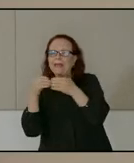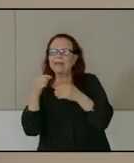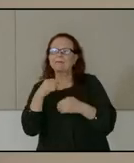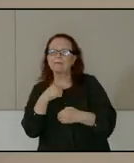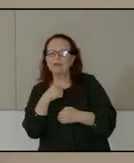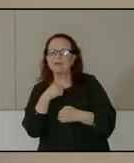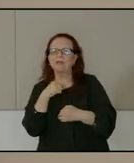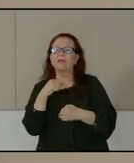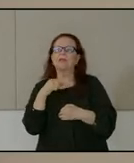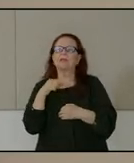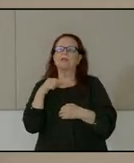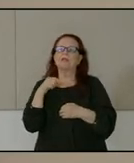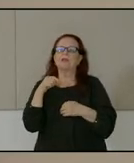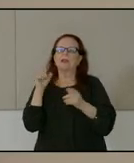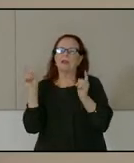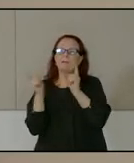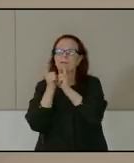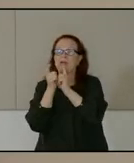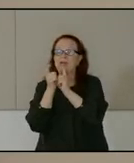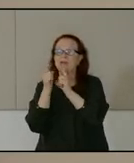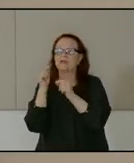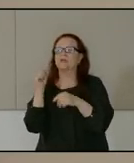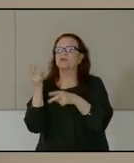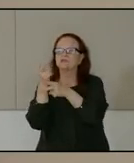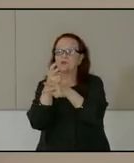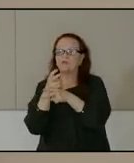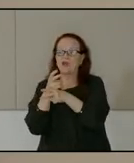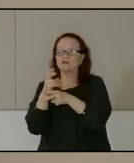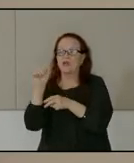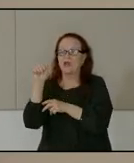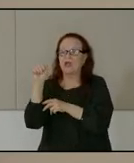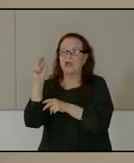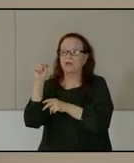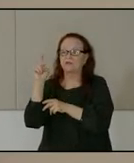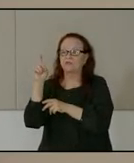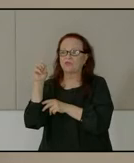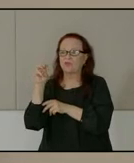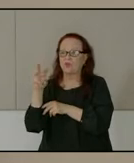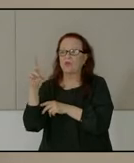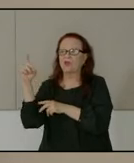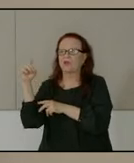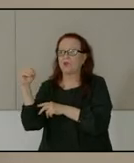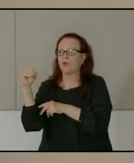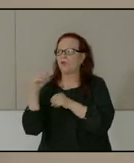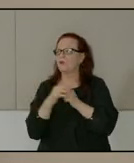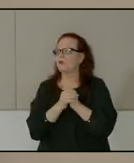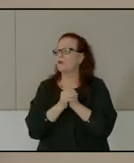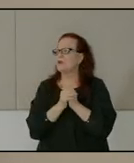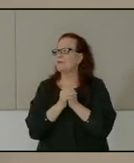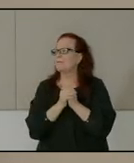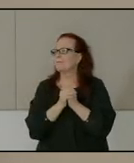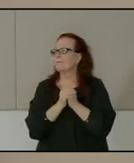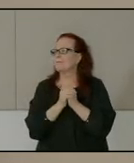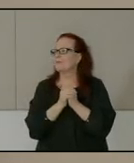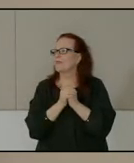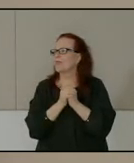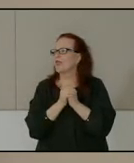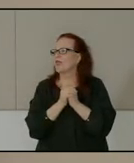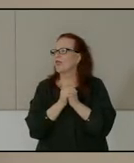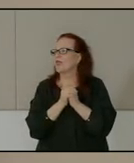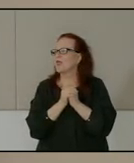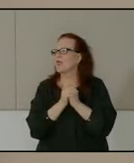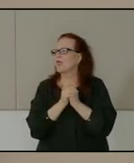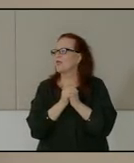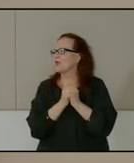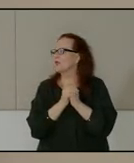Supervisor Andrew Doe. Ở nơi đây tất cả mọi người có thể nhận được cái sự chỉ dẫn rất là tận tình và rất là cần thiết